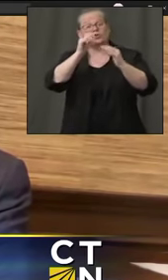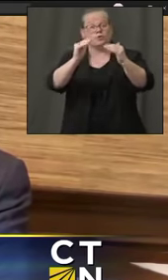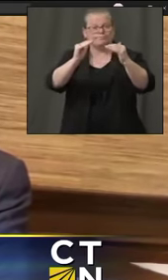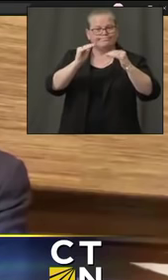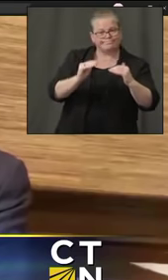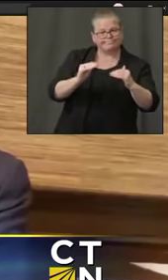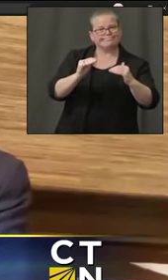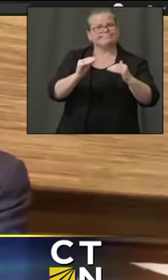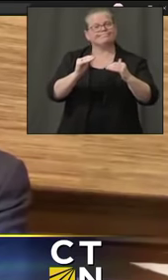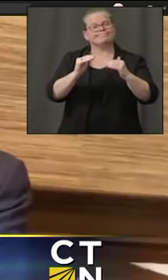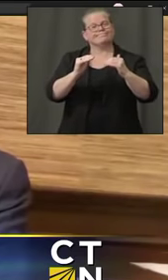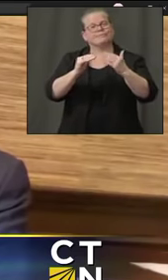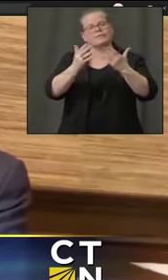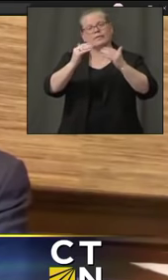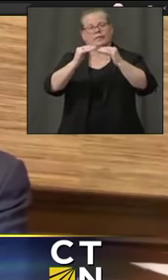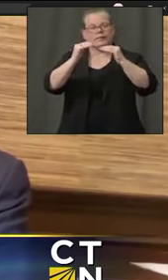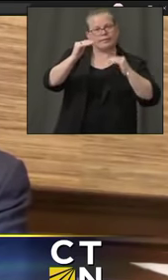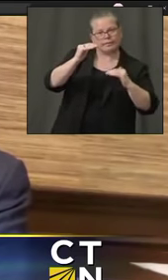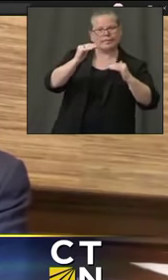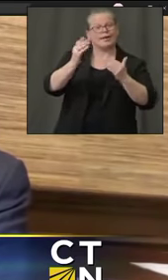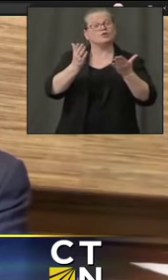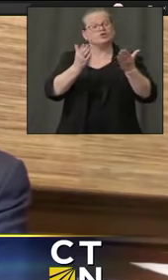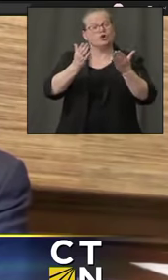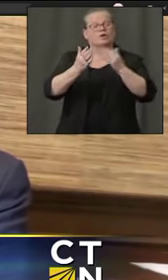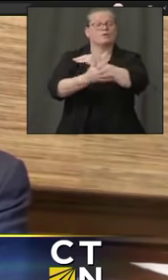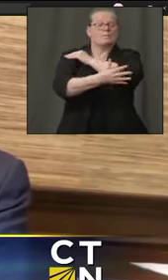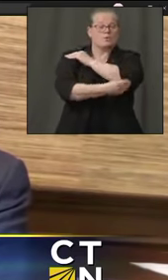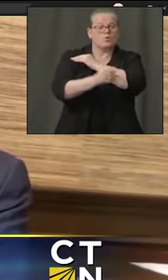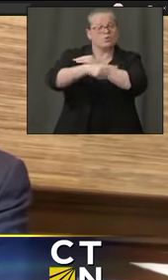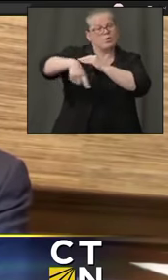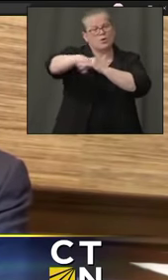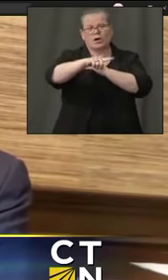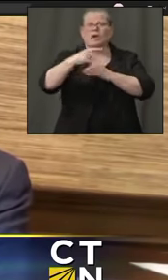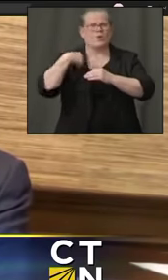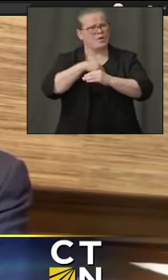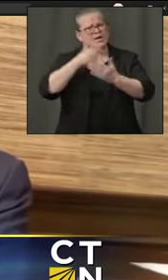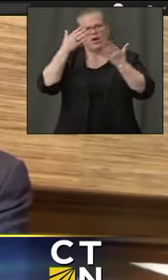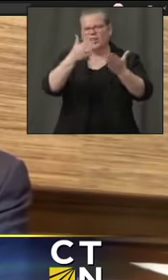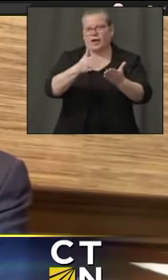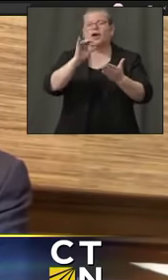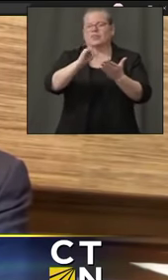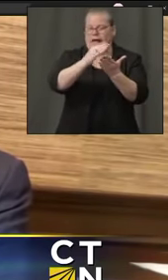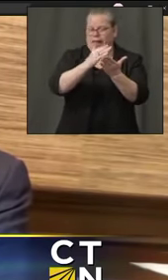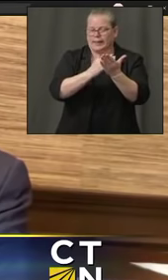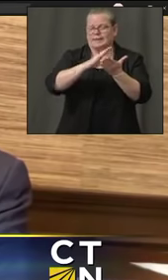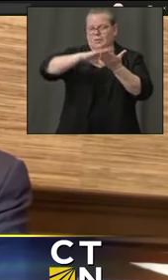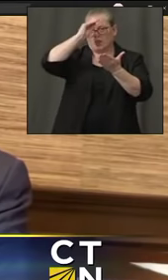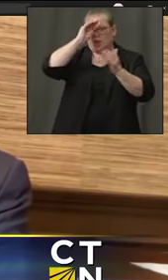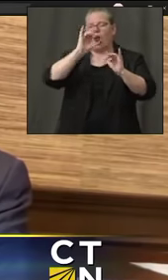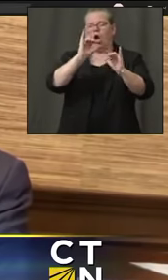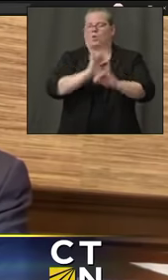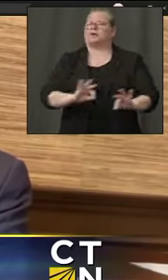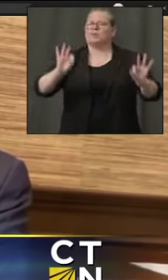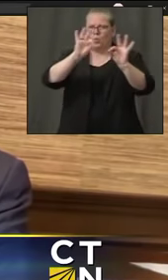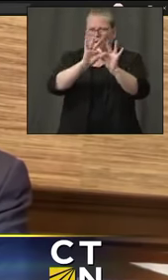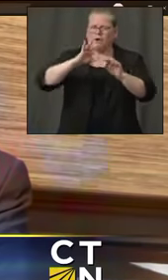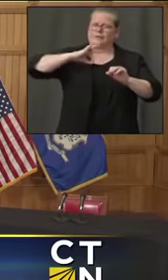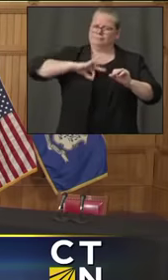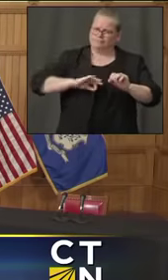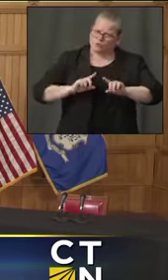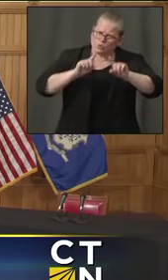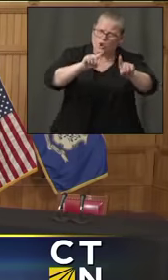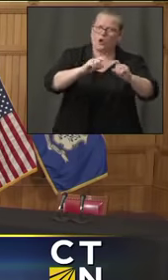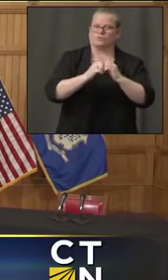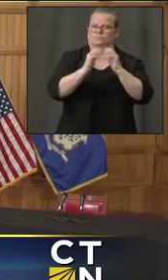going to continue to work on and bring forward even coming out of the COVID-19 pandemic. Thank you.